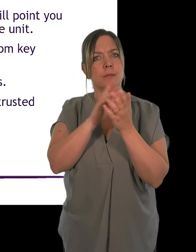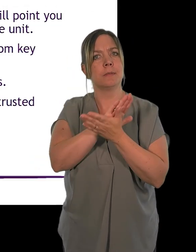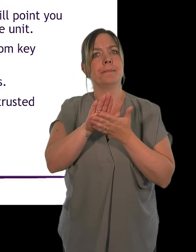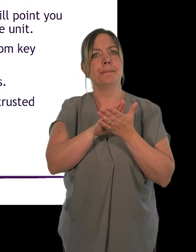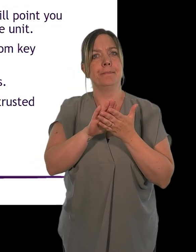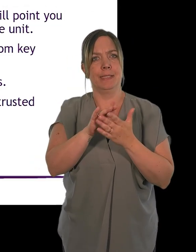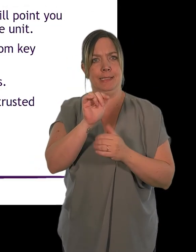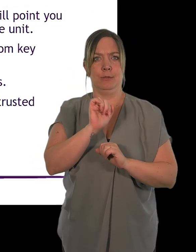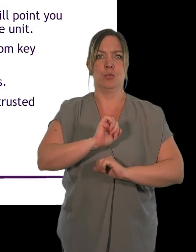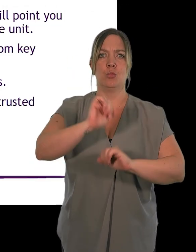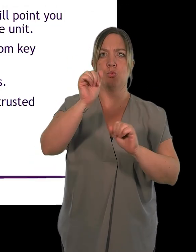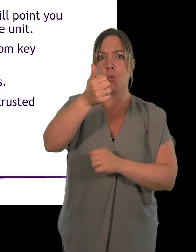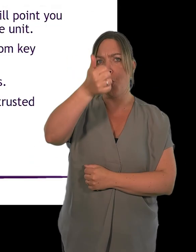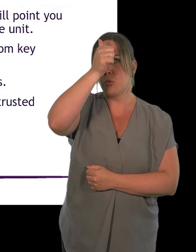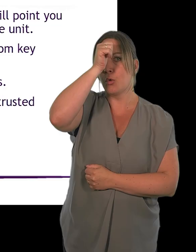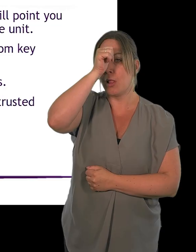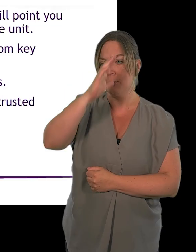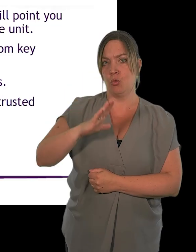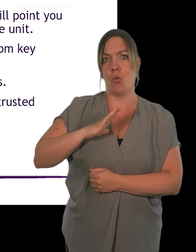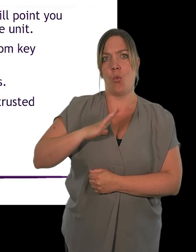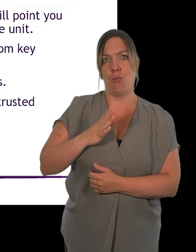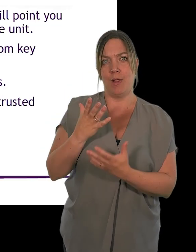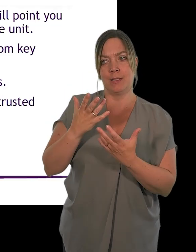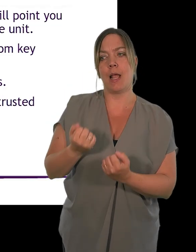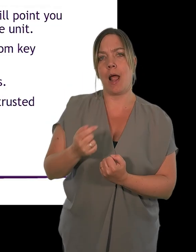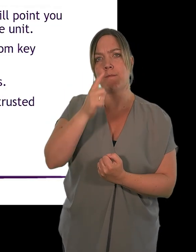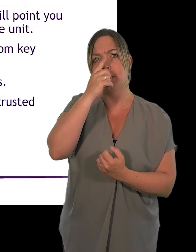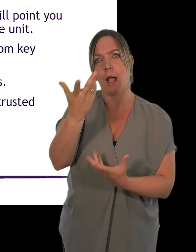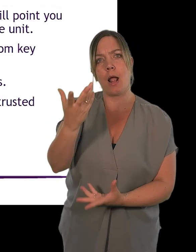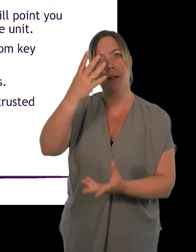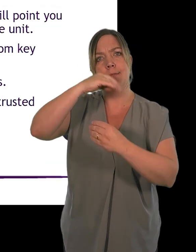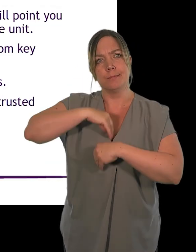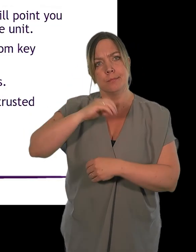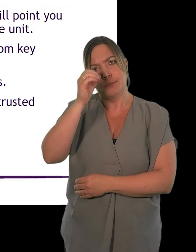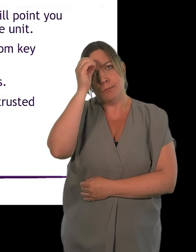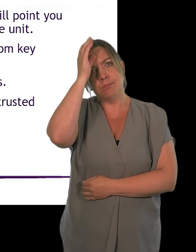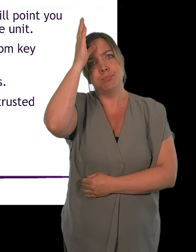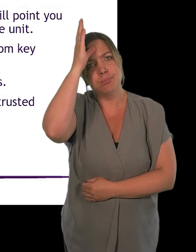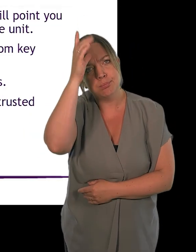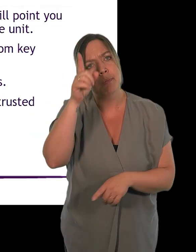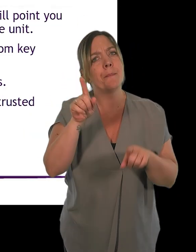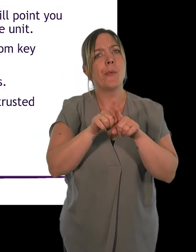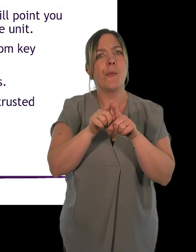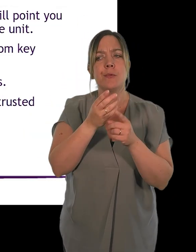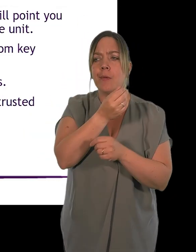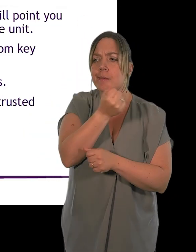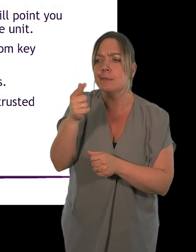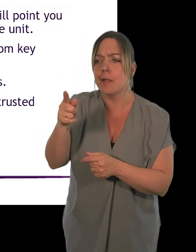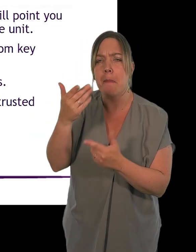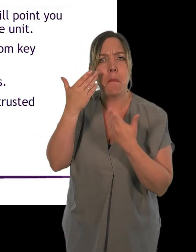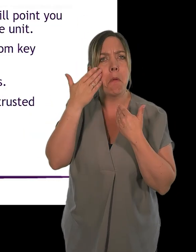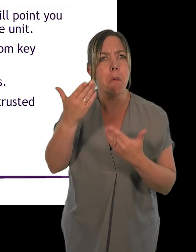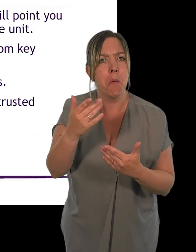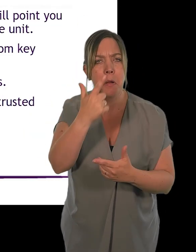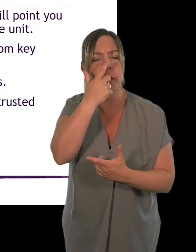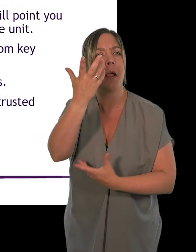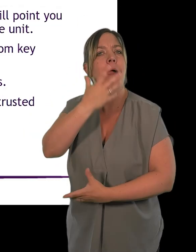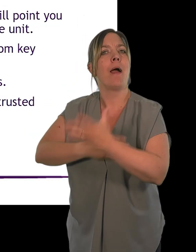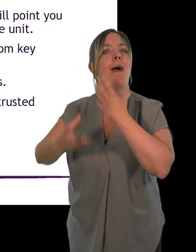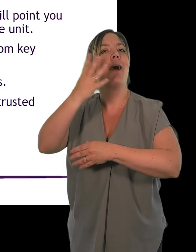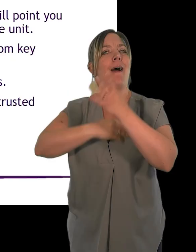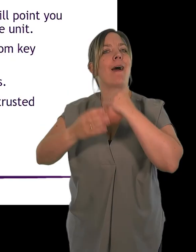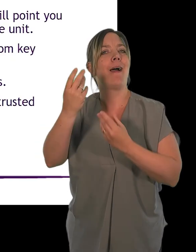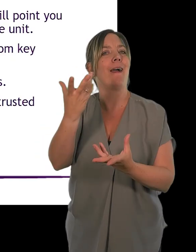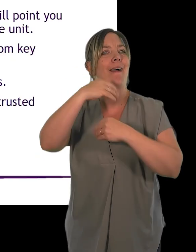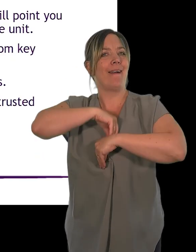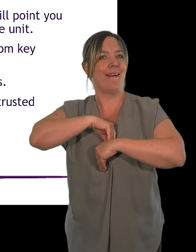already have, but also fill the gaps that you haven't. So a useful starting point is